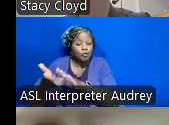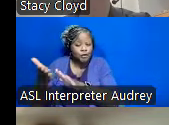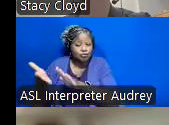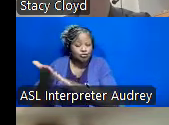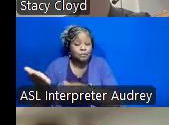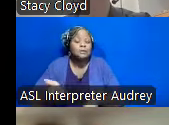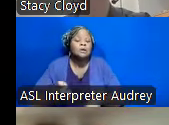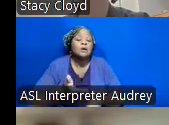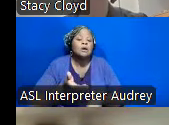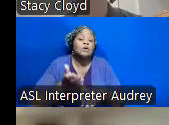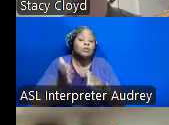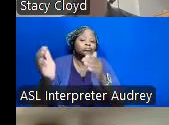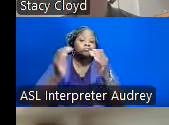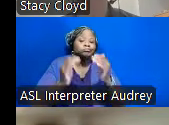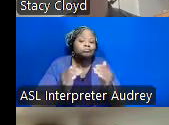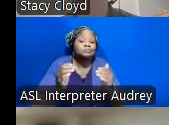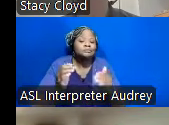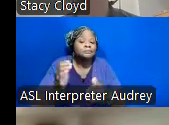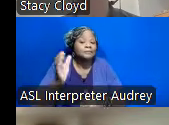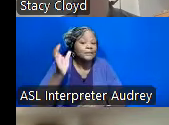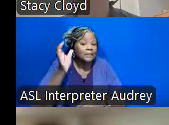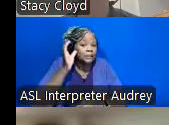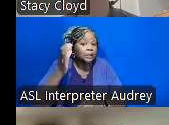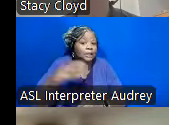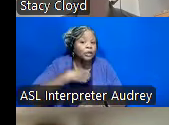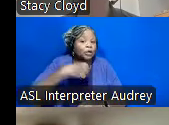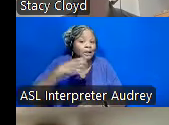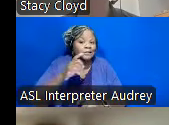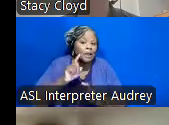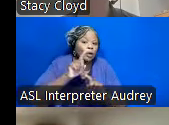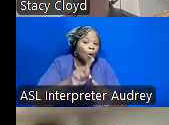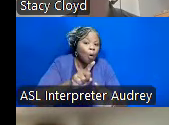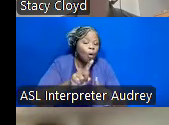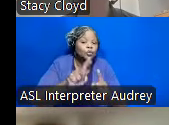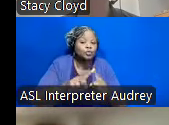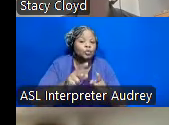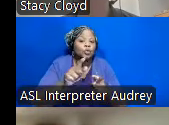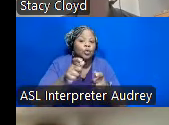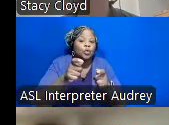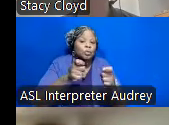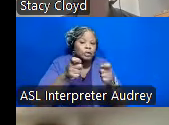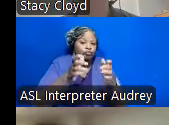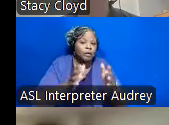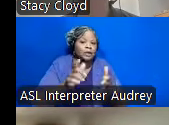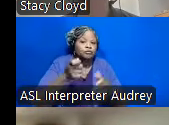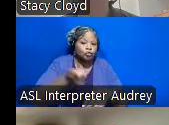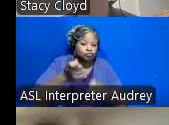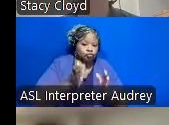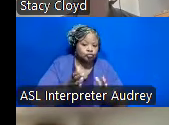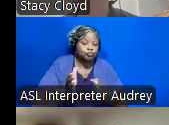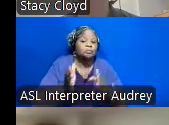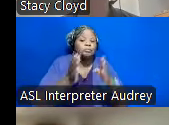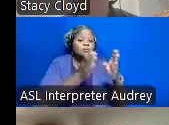hearings, which is where individuals go when they have cases in front of administrative law judges. And we'll talk about